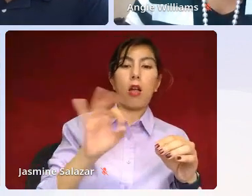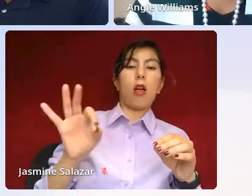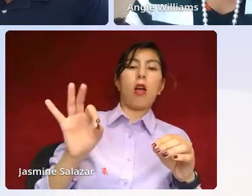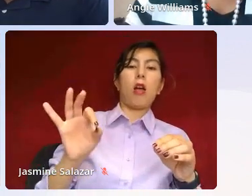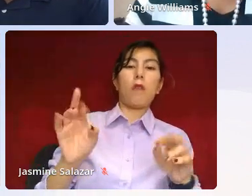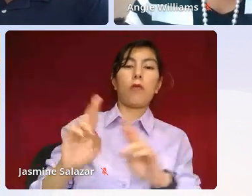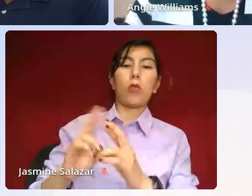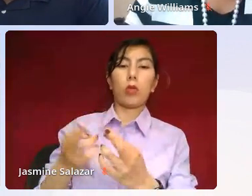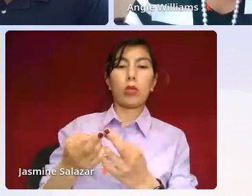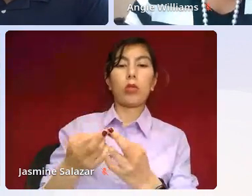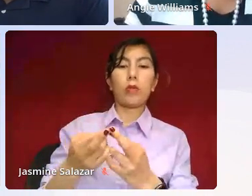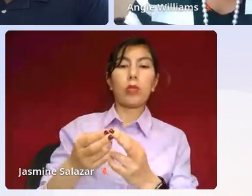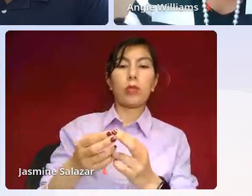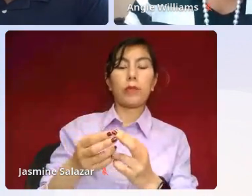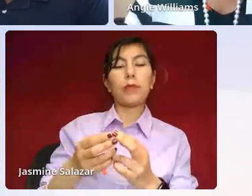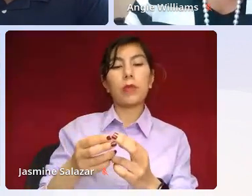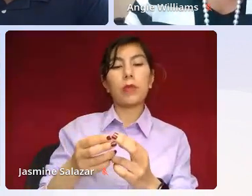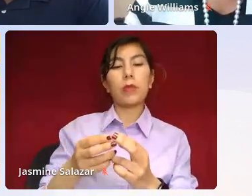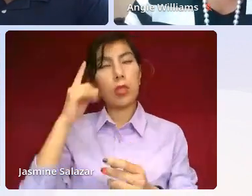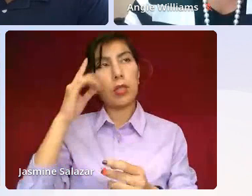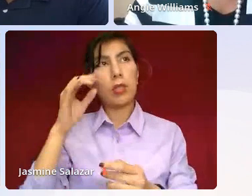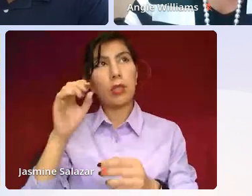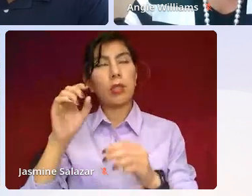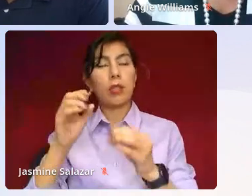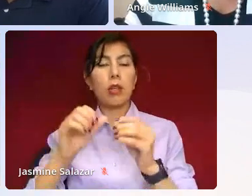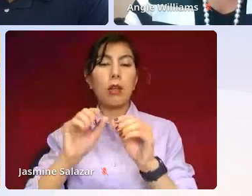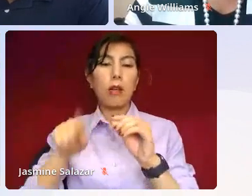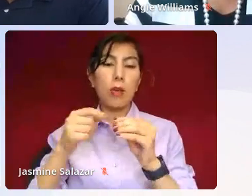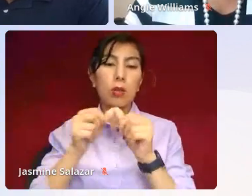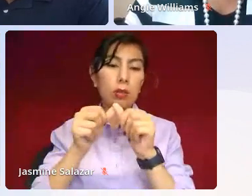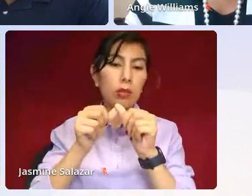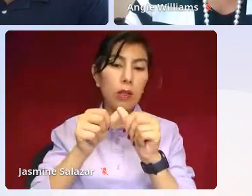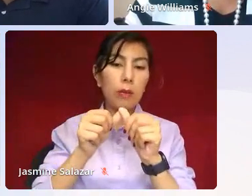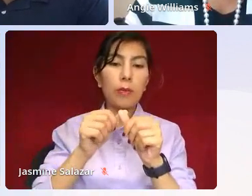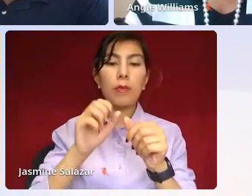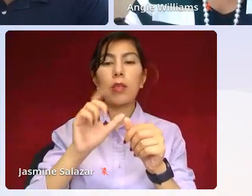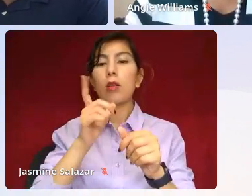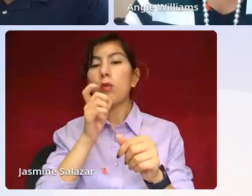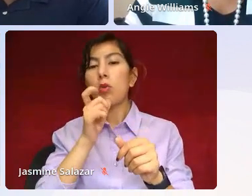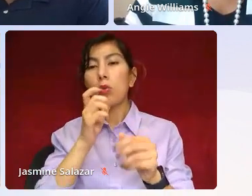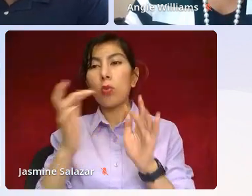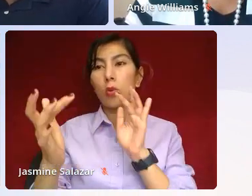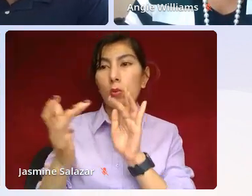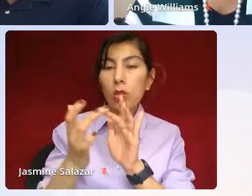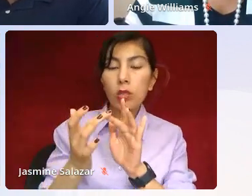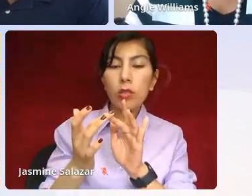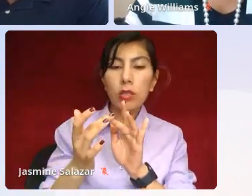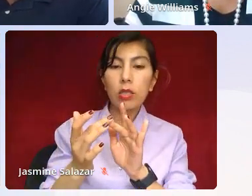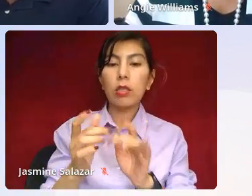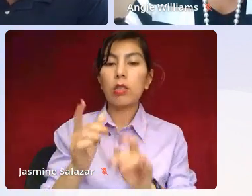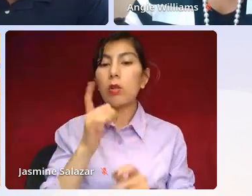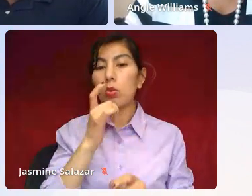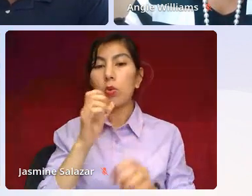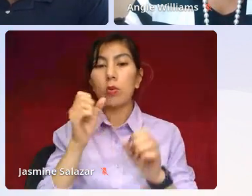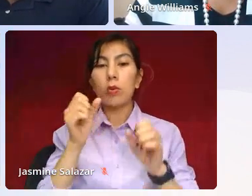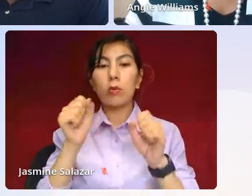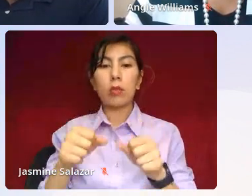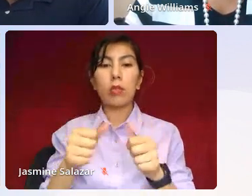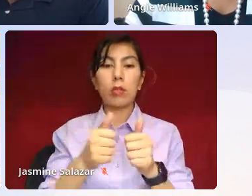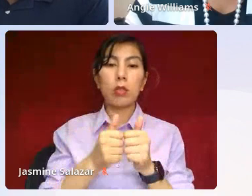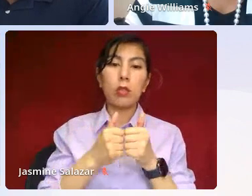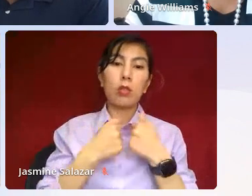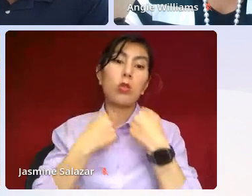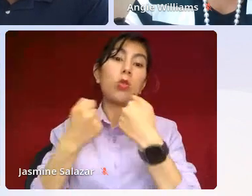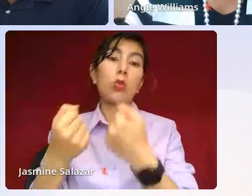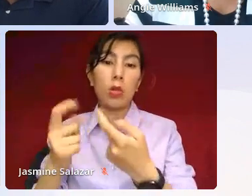when we have to think about sustainability, we have to think about who we're reaching and who is willing to drive to the